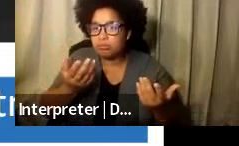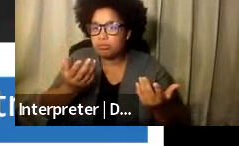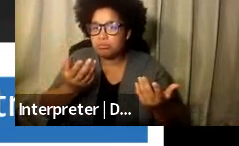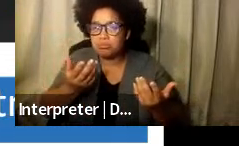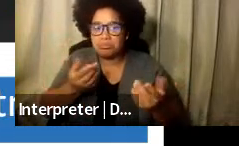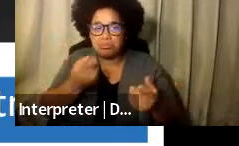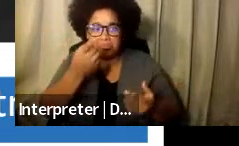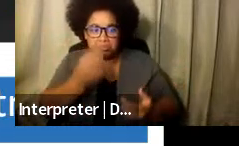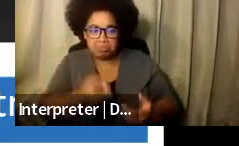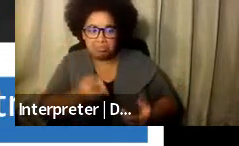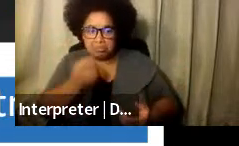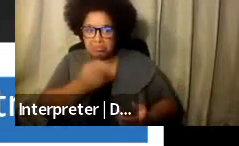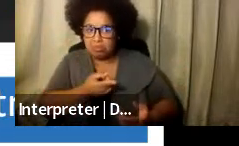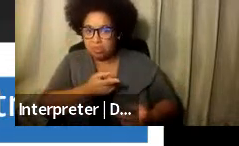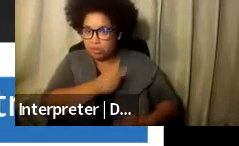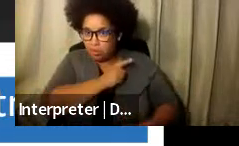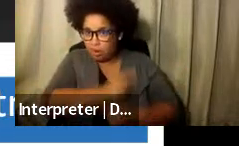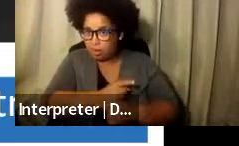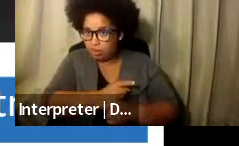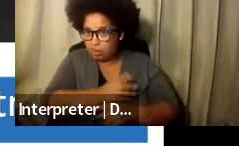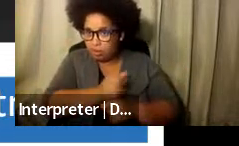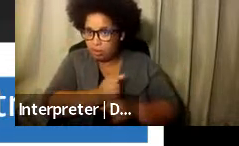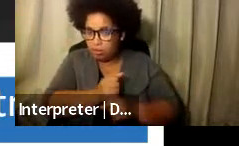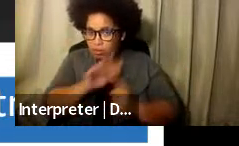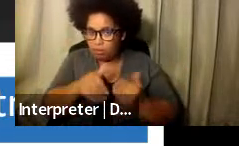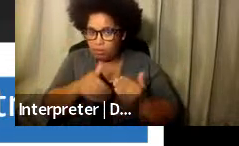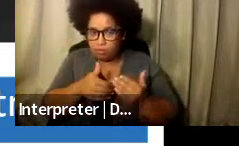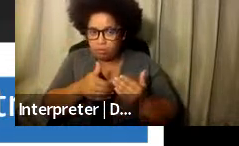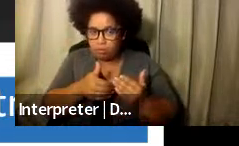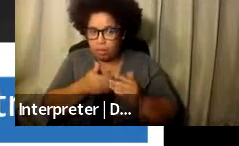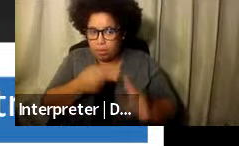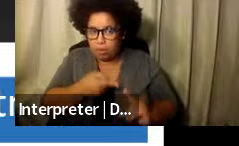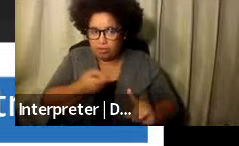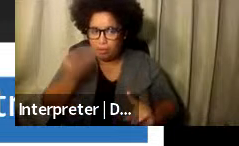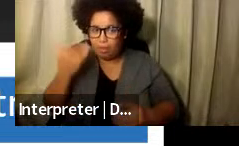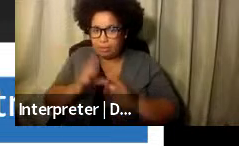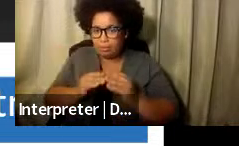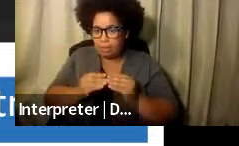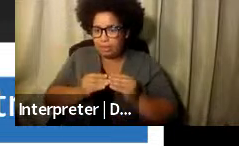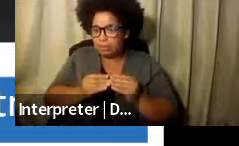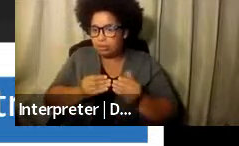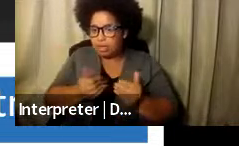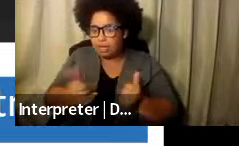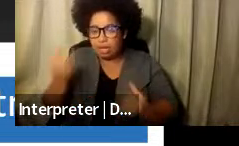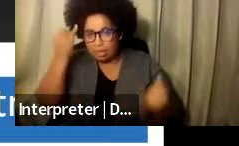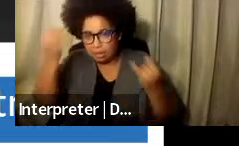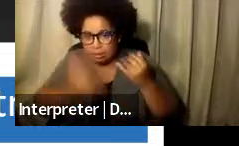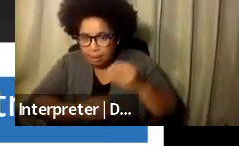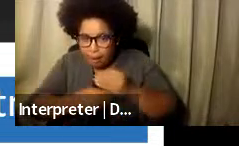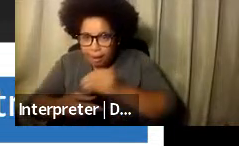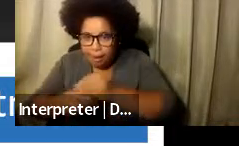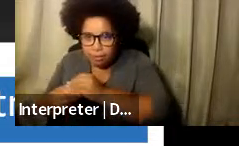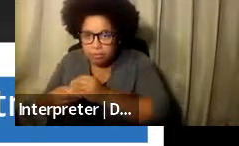capture this correctly? Are there other ideas that people have